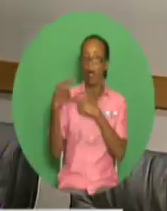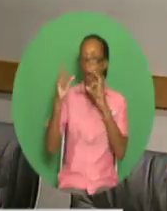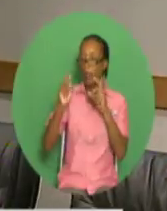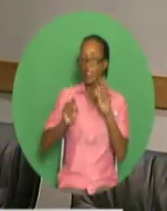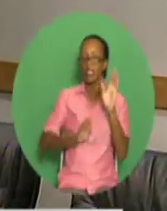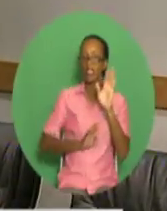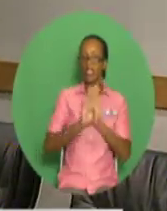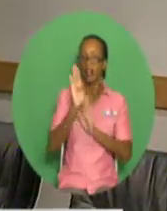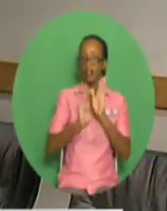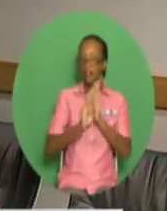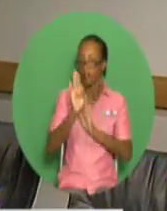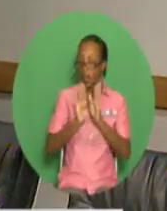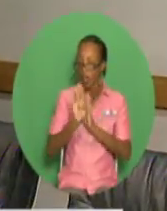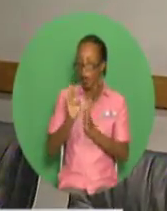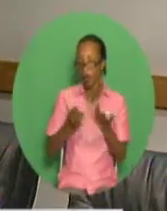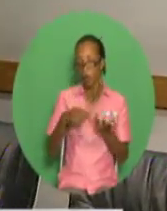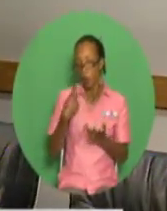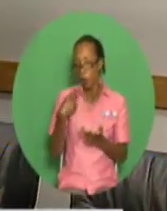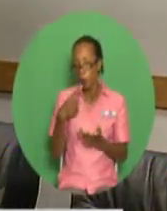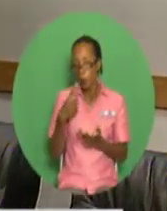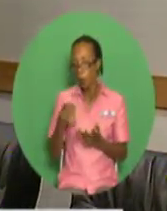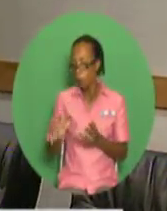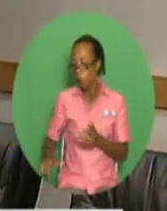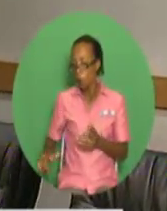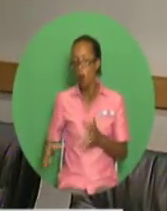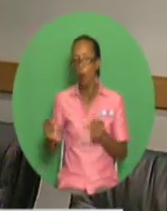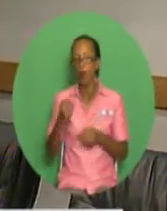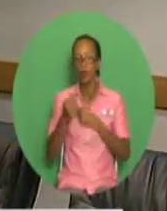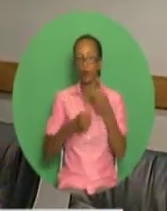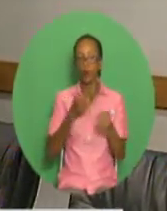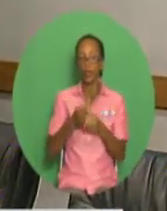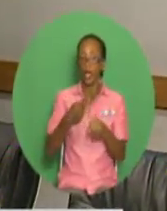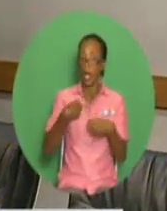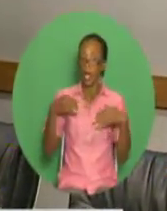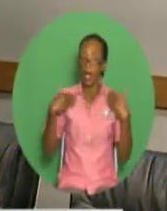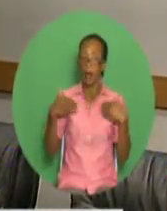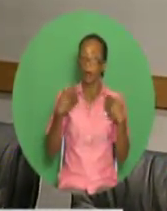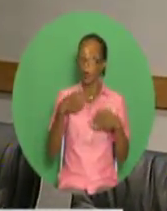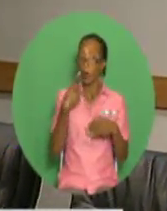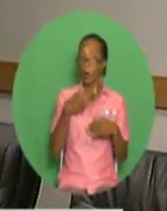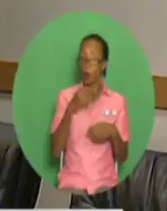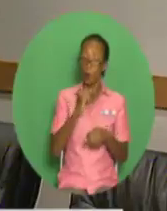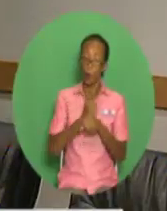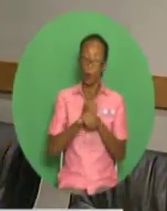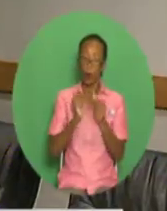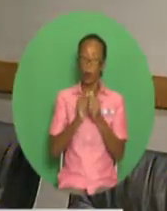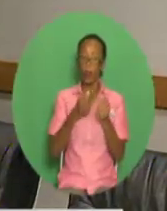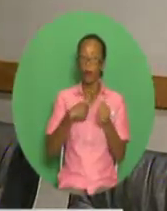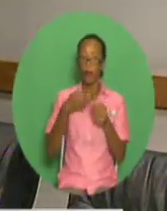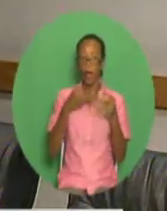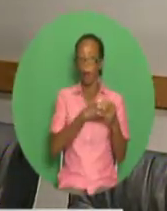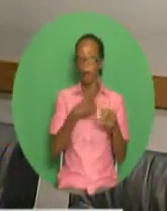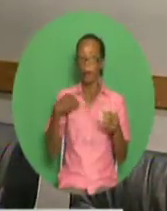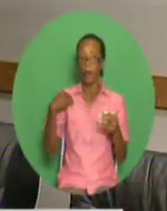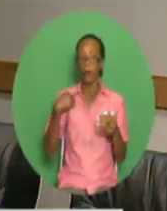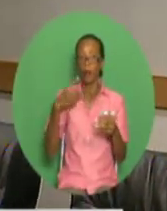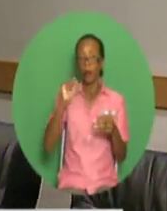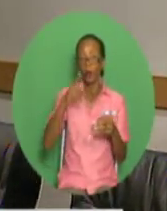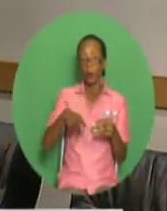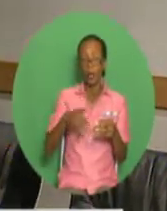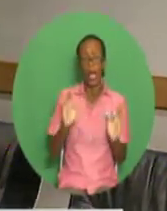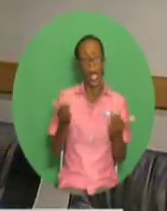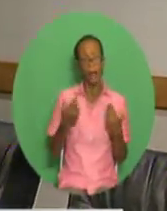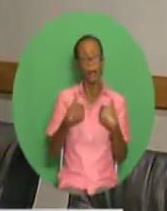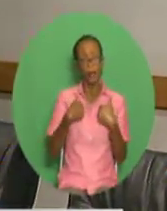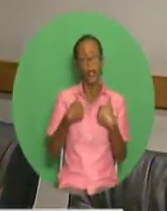at the grassroots level. And I'm happy that the member for Tunapuna, who works very closely with me in that area, was able to work with me. Just